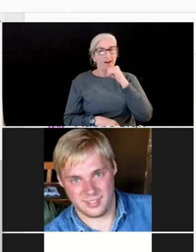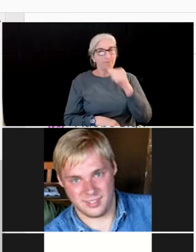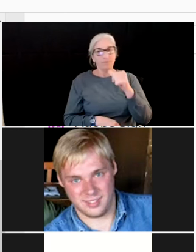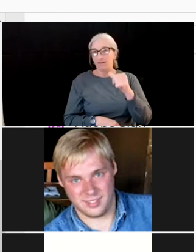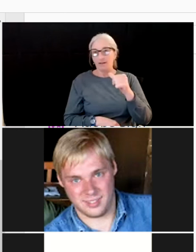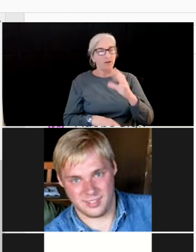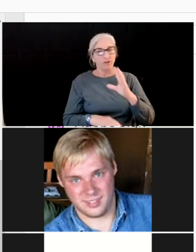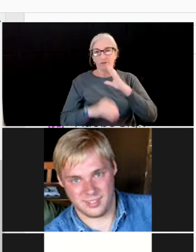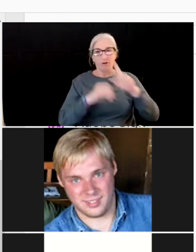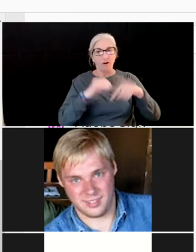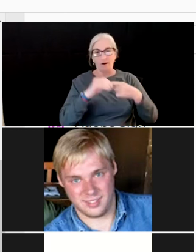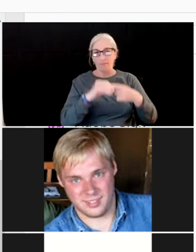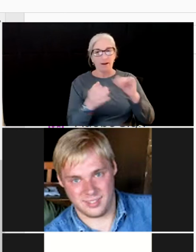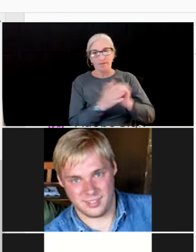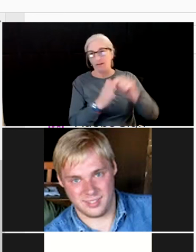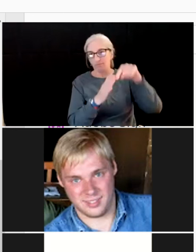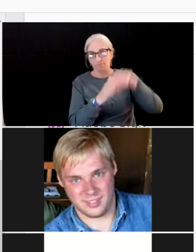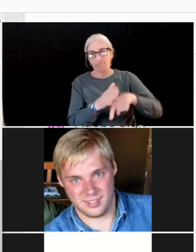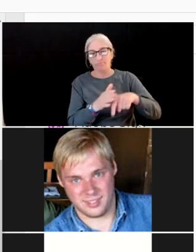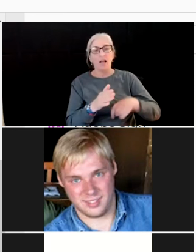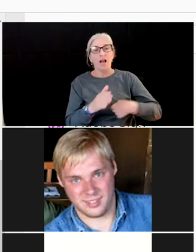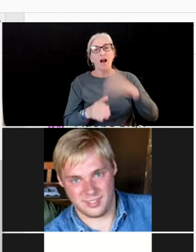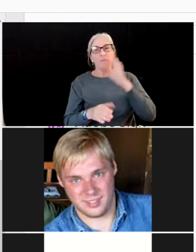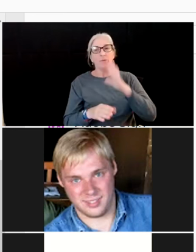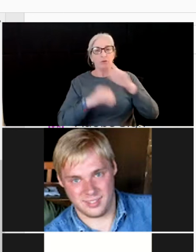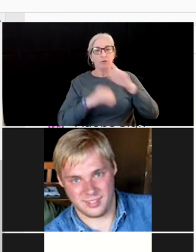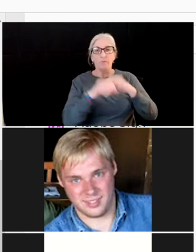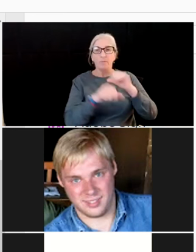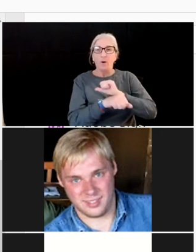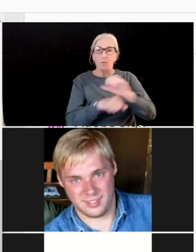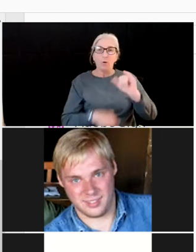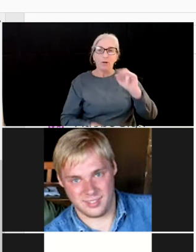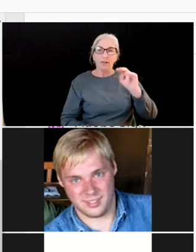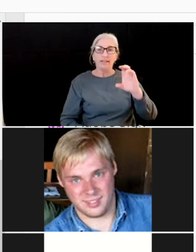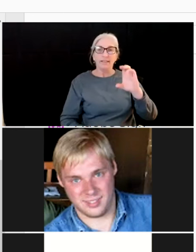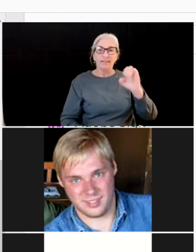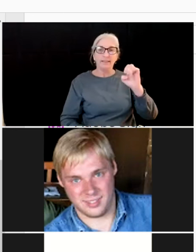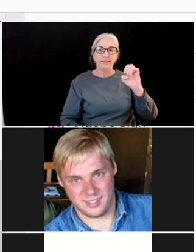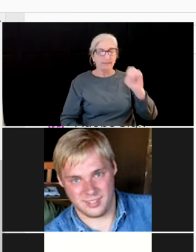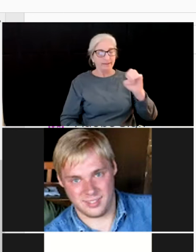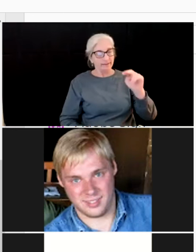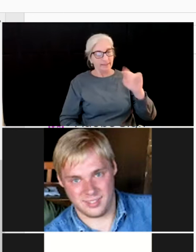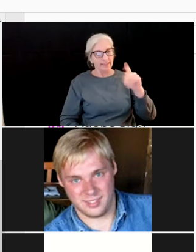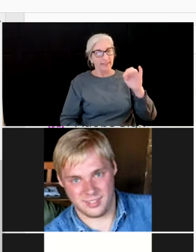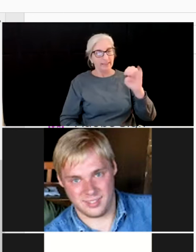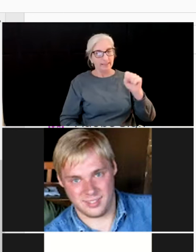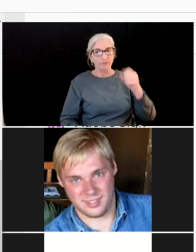an SSI webinar in June that talks about work incentives, and we'll be talking a little bit about